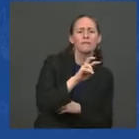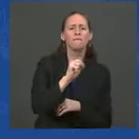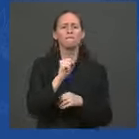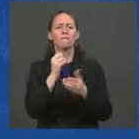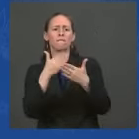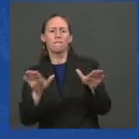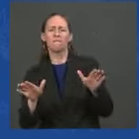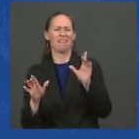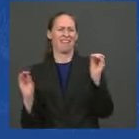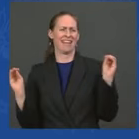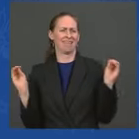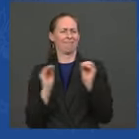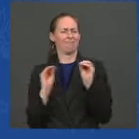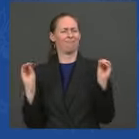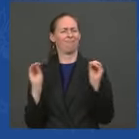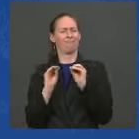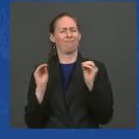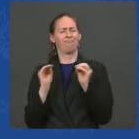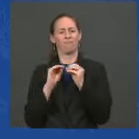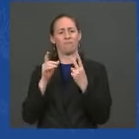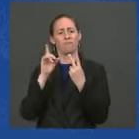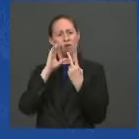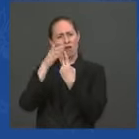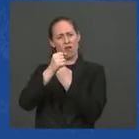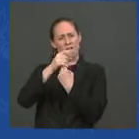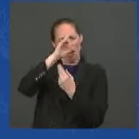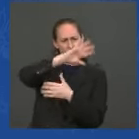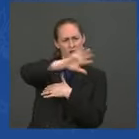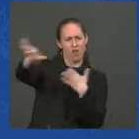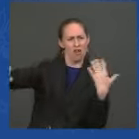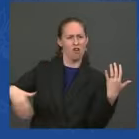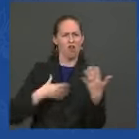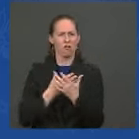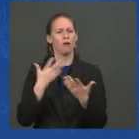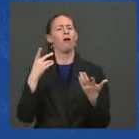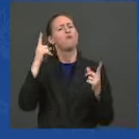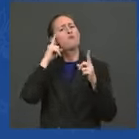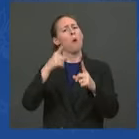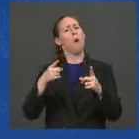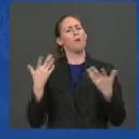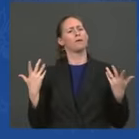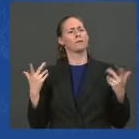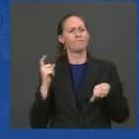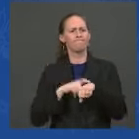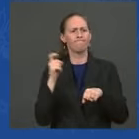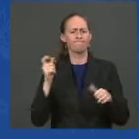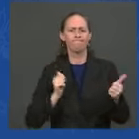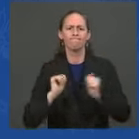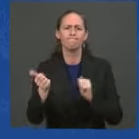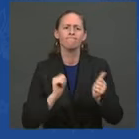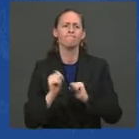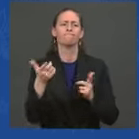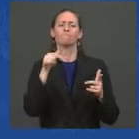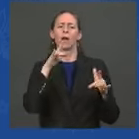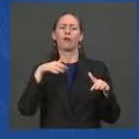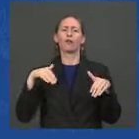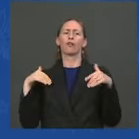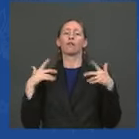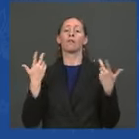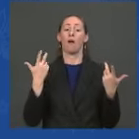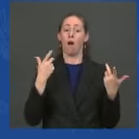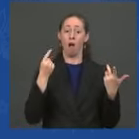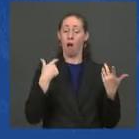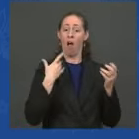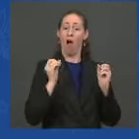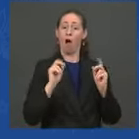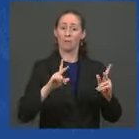my view, are literally about competitiveness versus complacency, about opportunity versus decay, and about leading